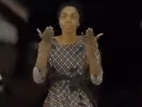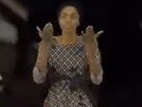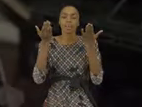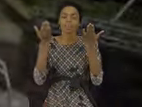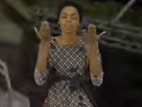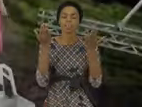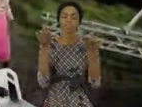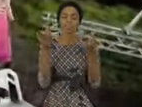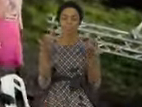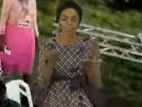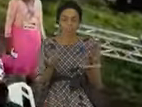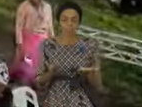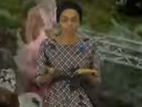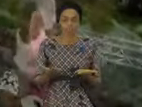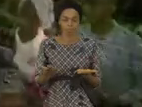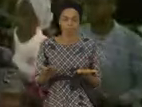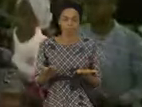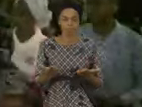magnified.